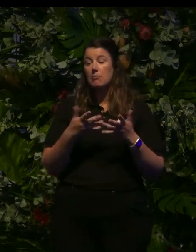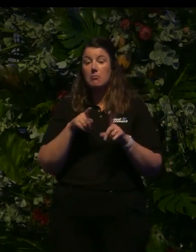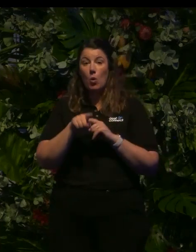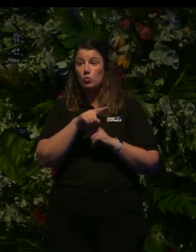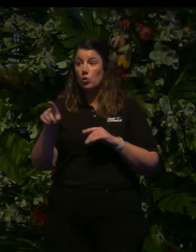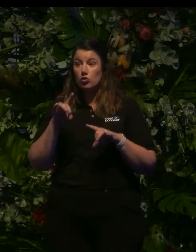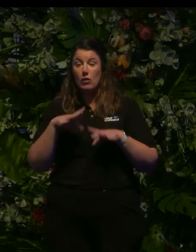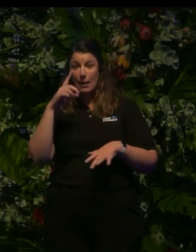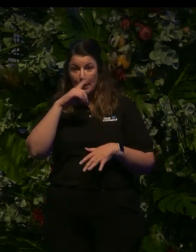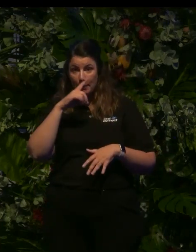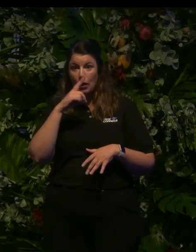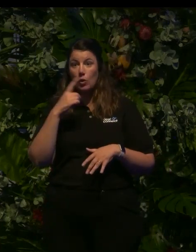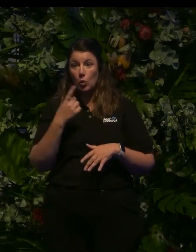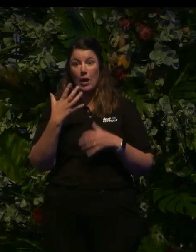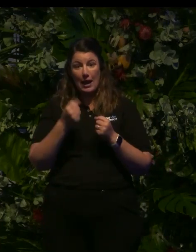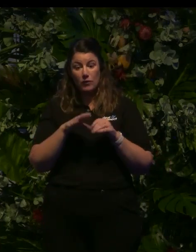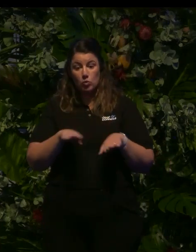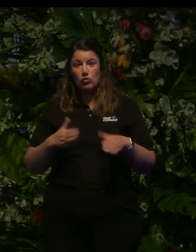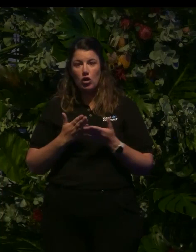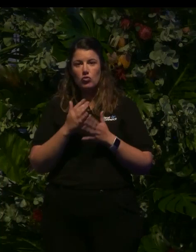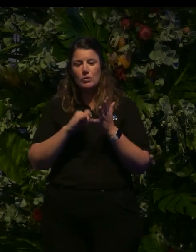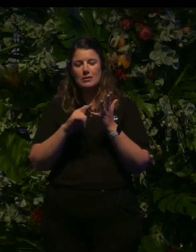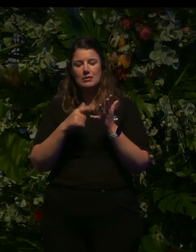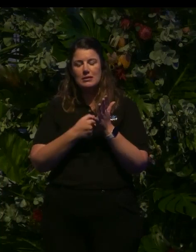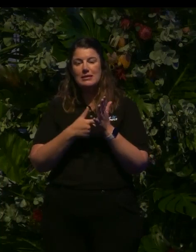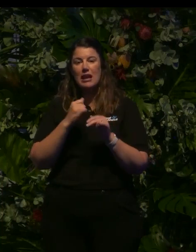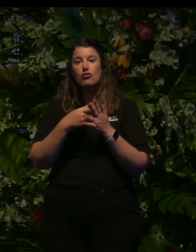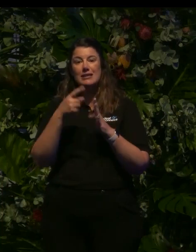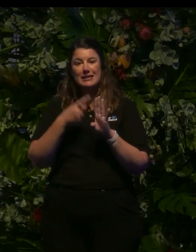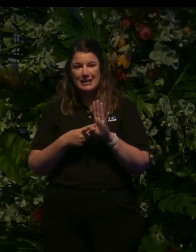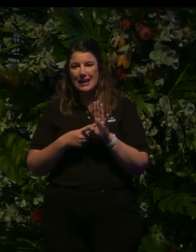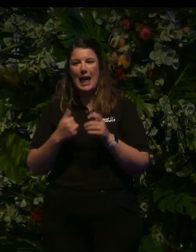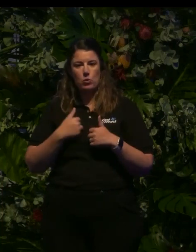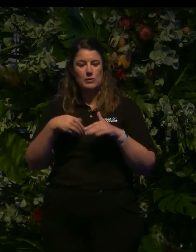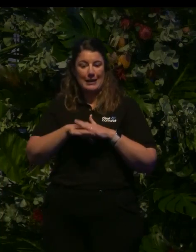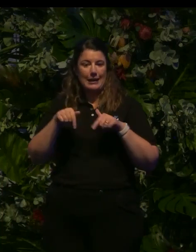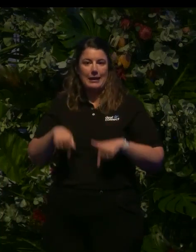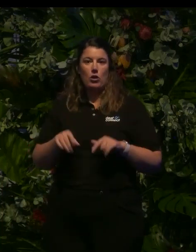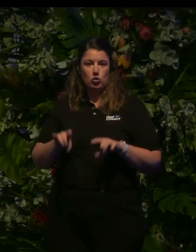Australians who have children via surrogacy, our journey was a domestic one.